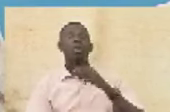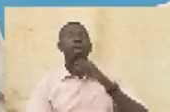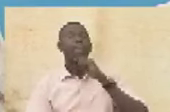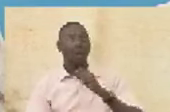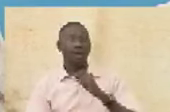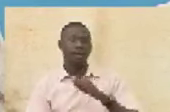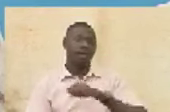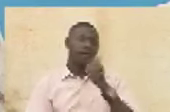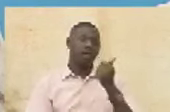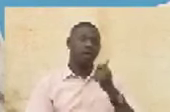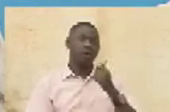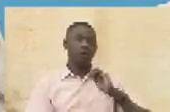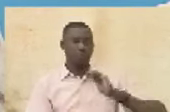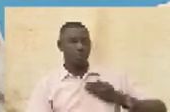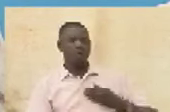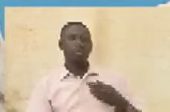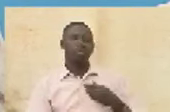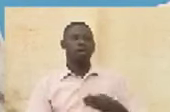plus elderly people.